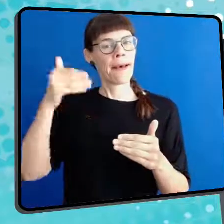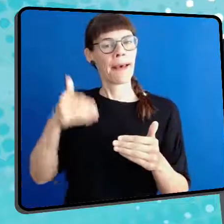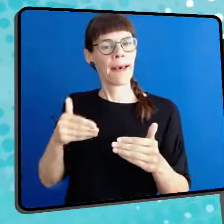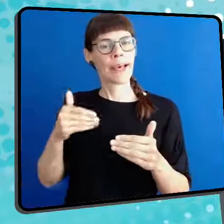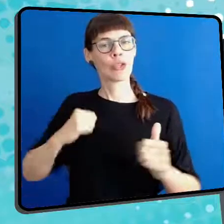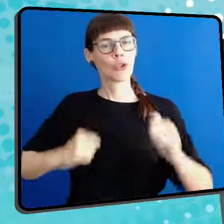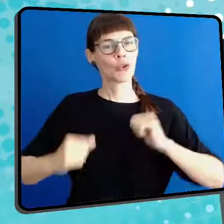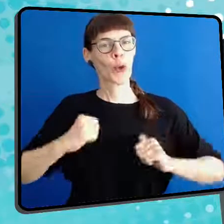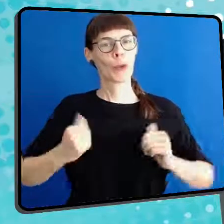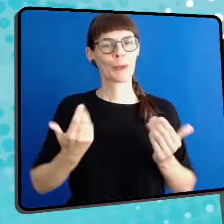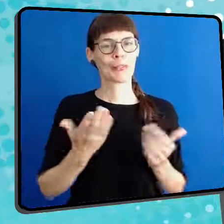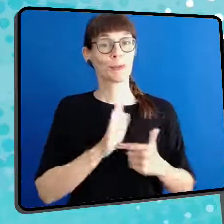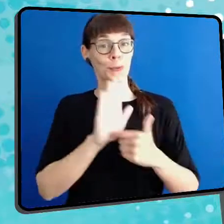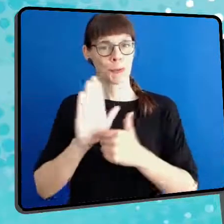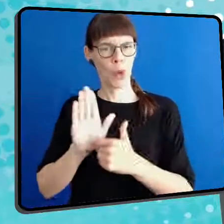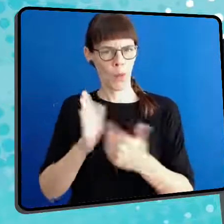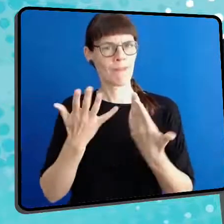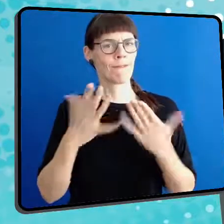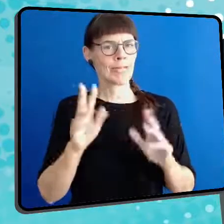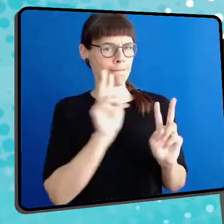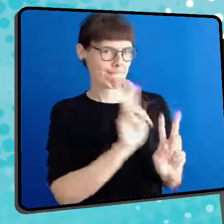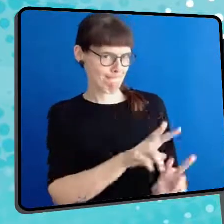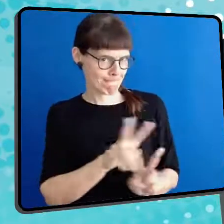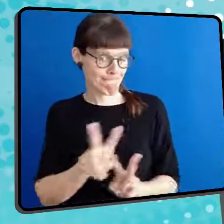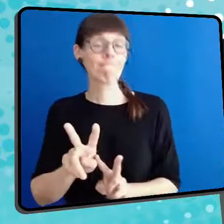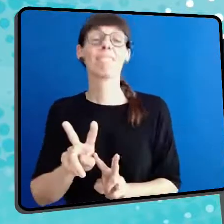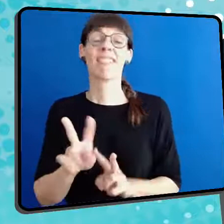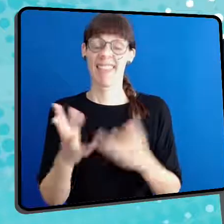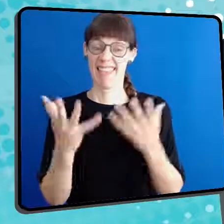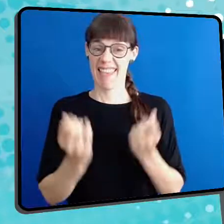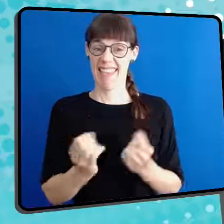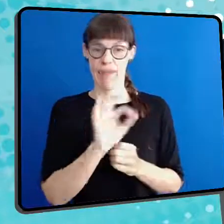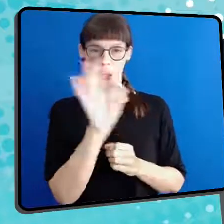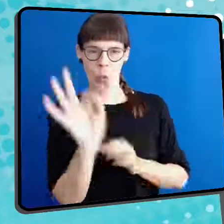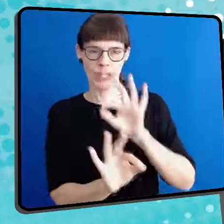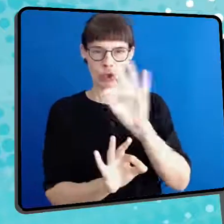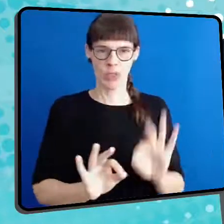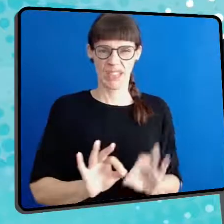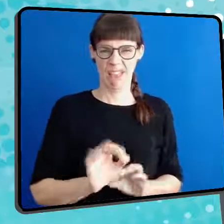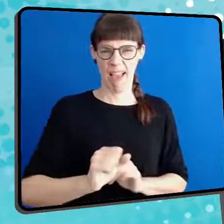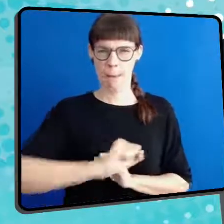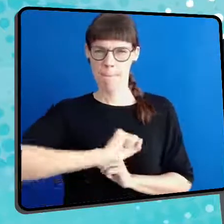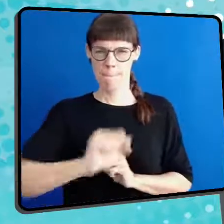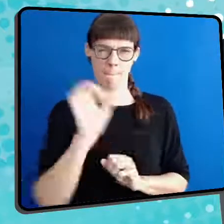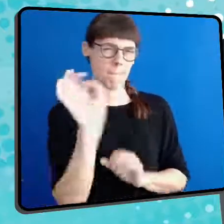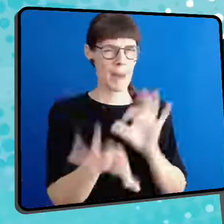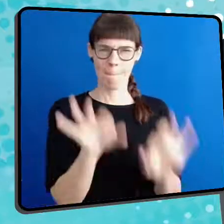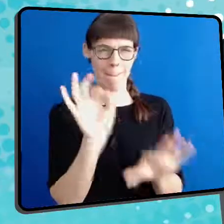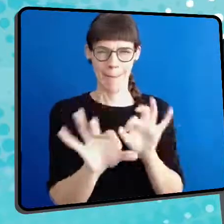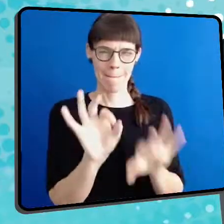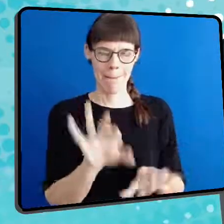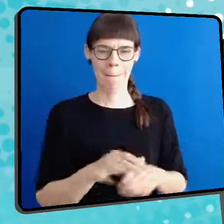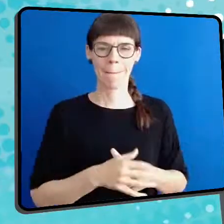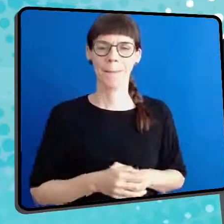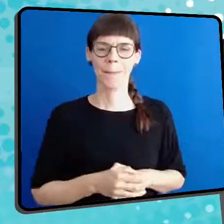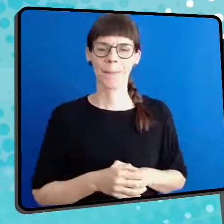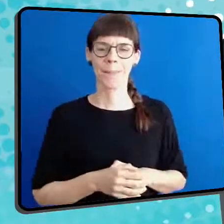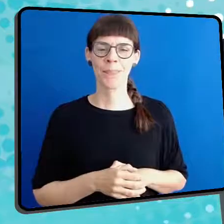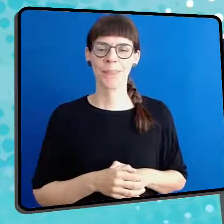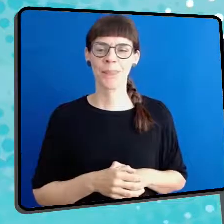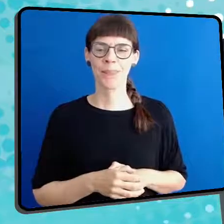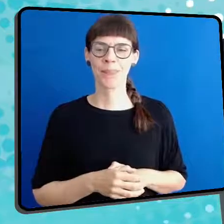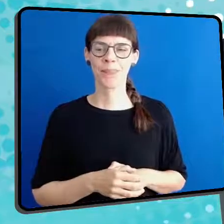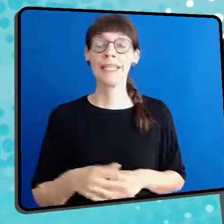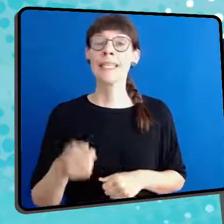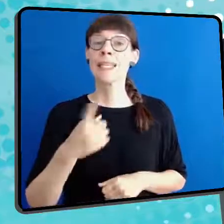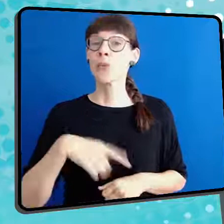and we have a quickfire round of questions. Oh yeah, and so what we would love to do is